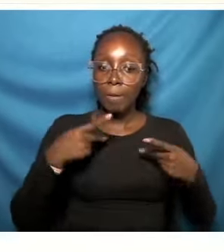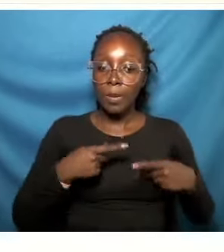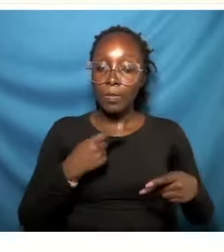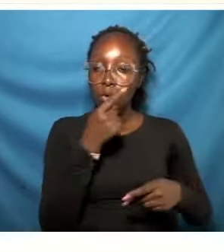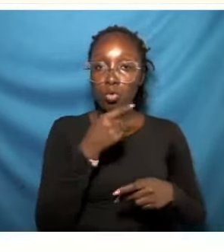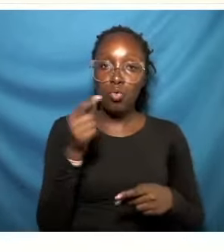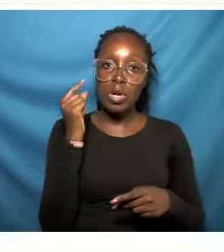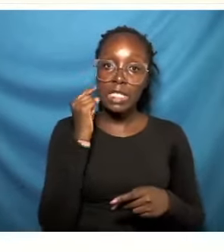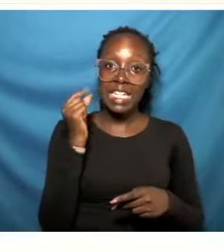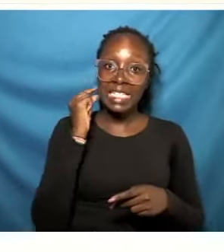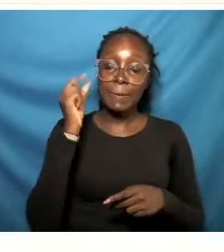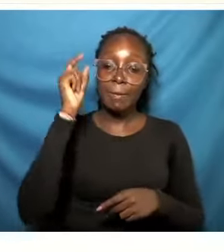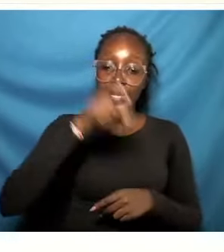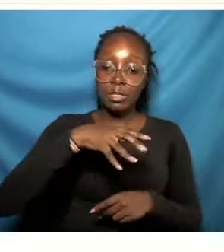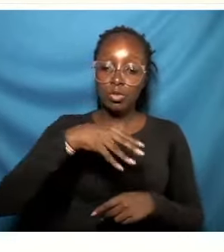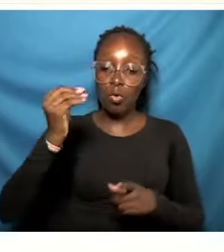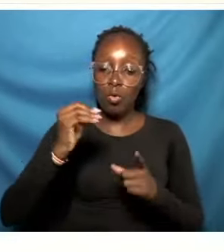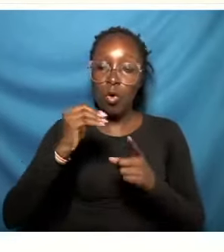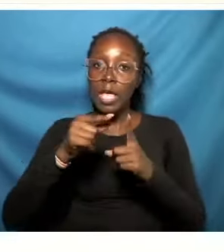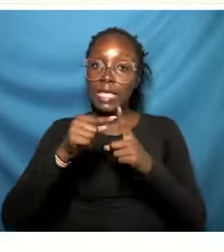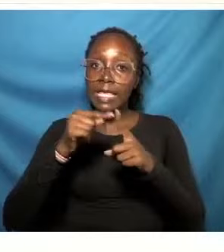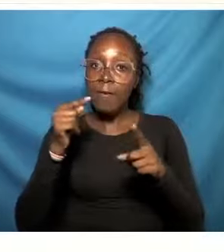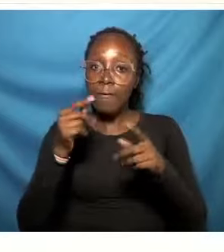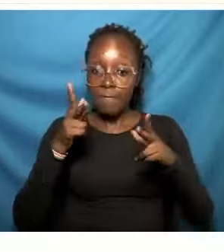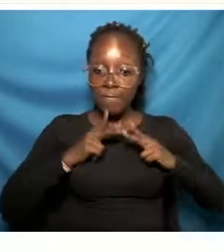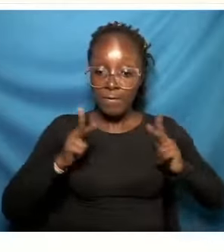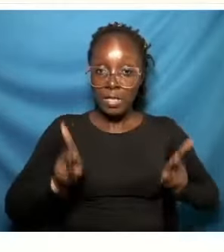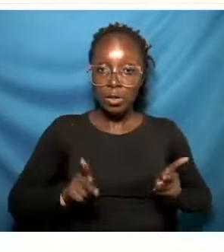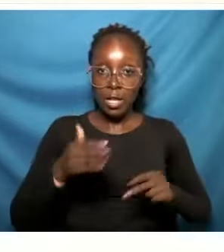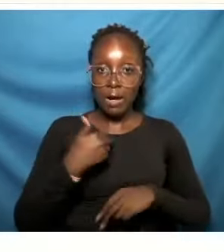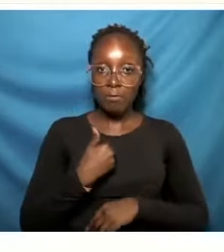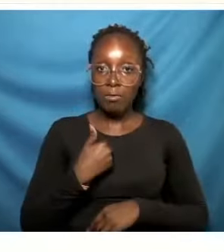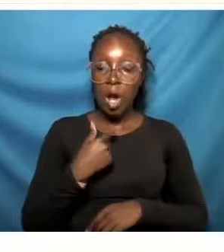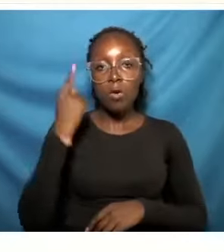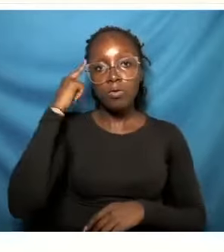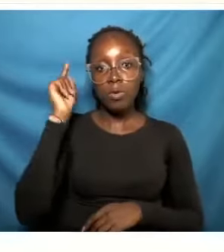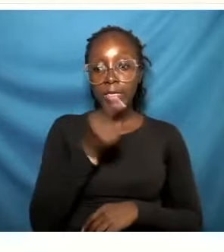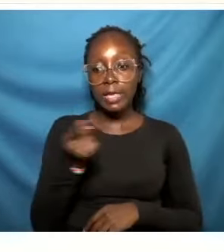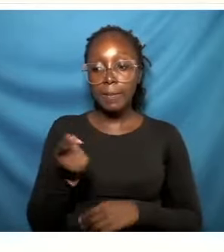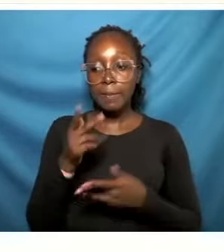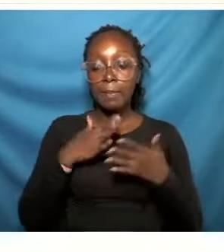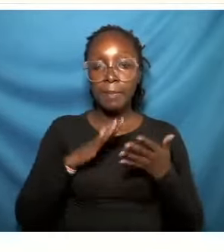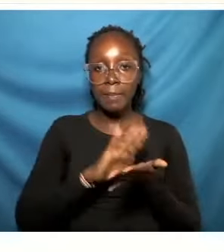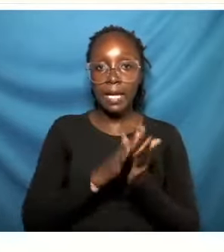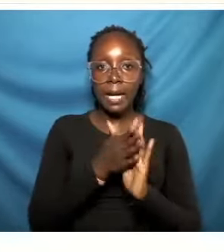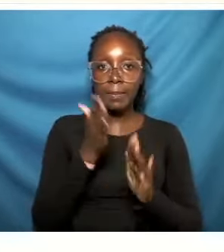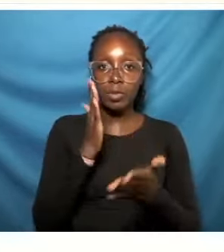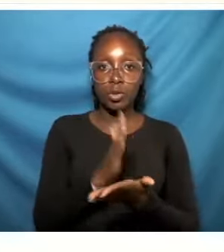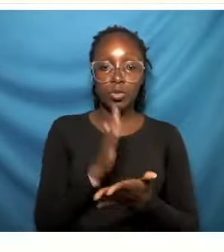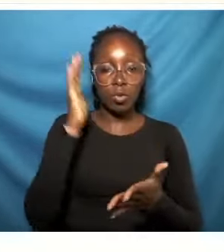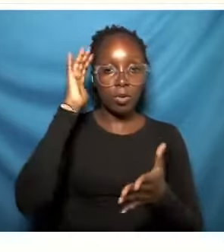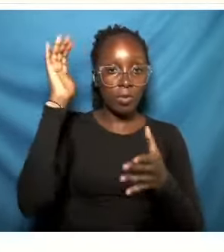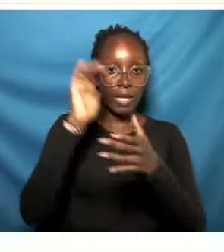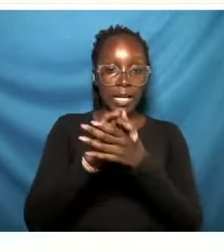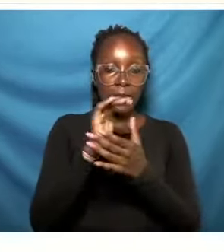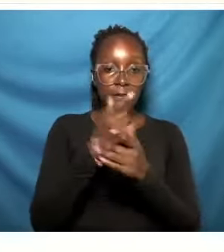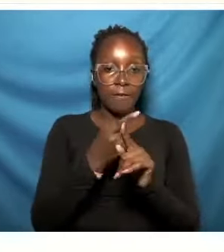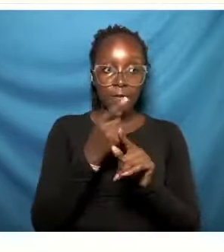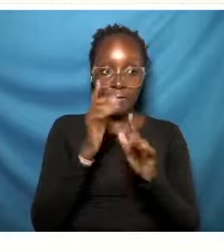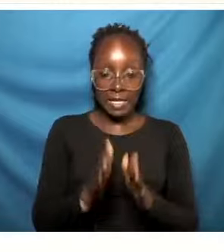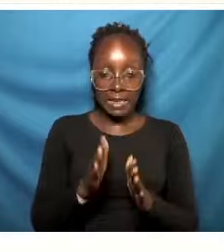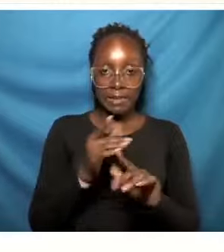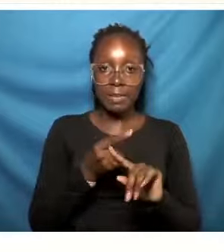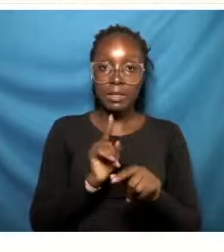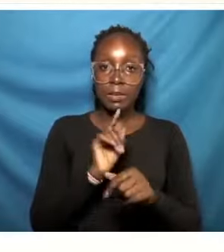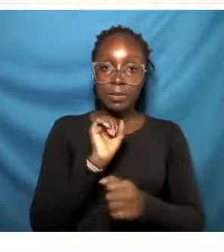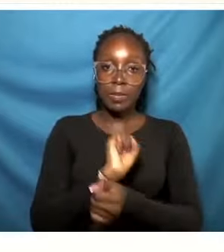They must go for real physical circumcision for them to be proper believers. But Paul is telling them, no, when Jesus came,